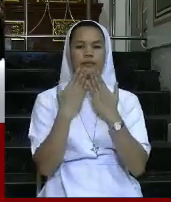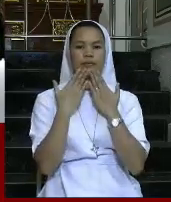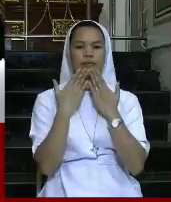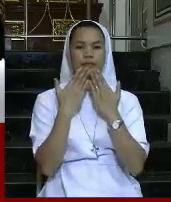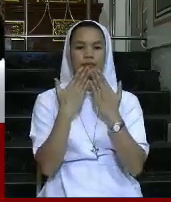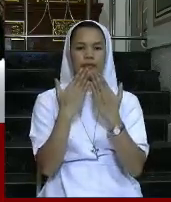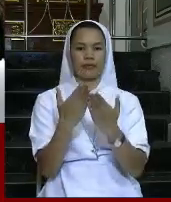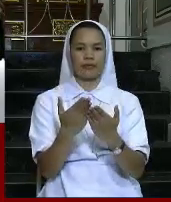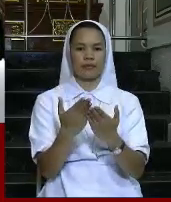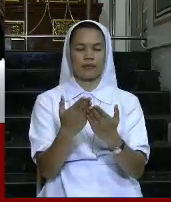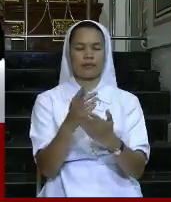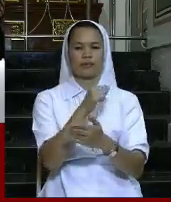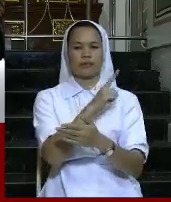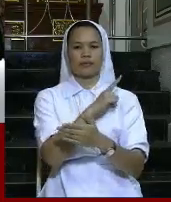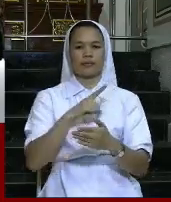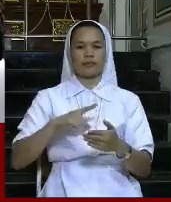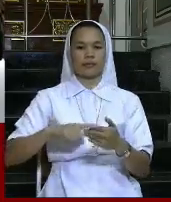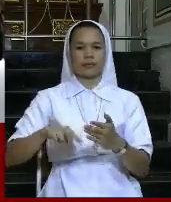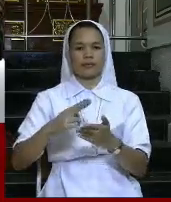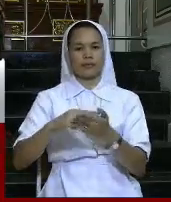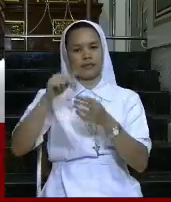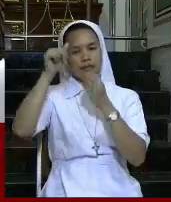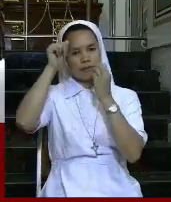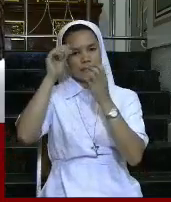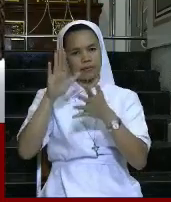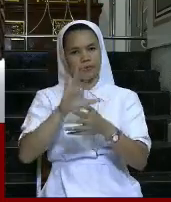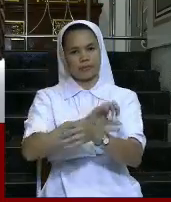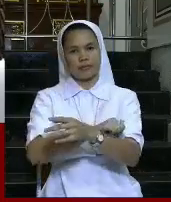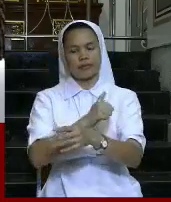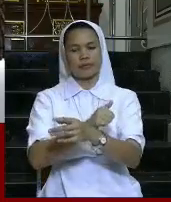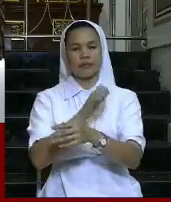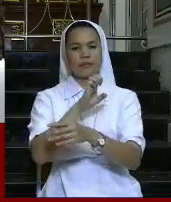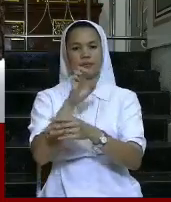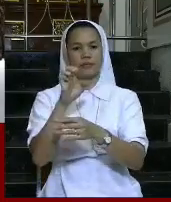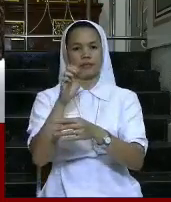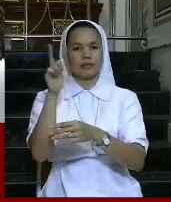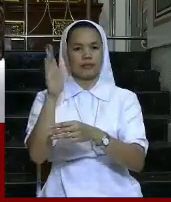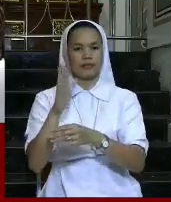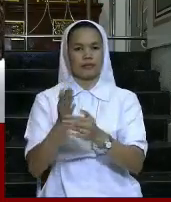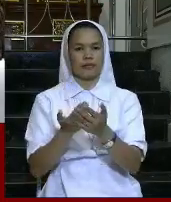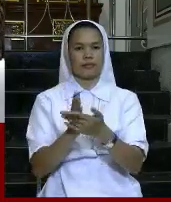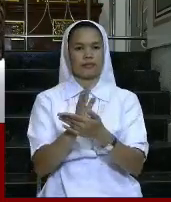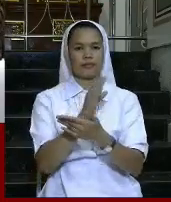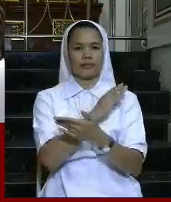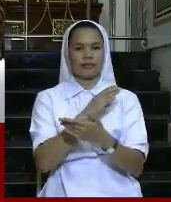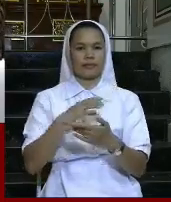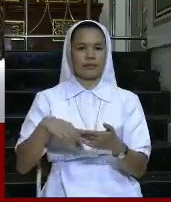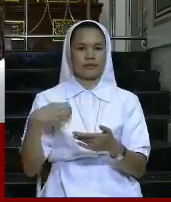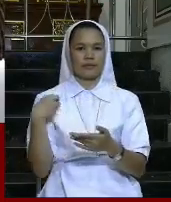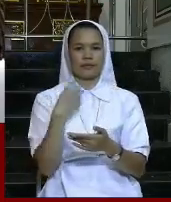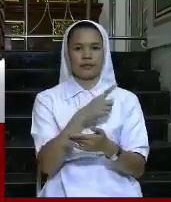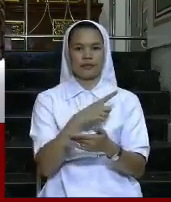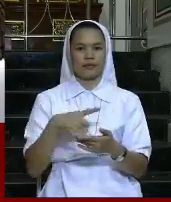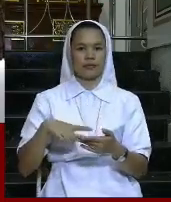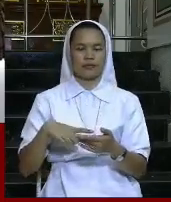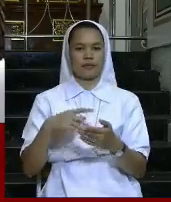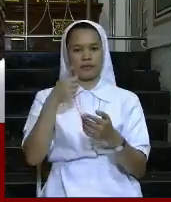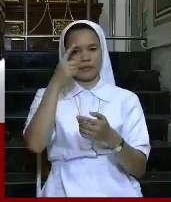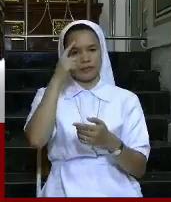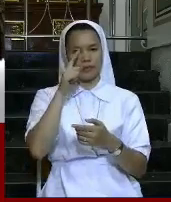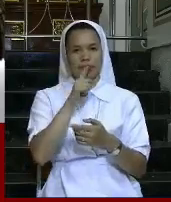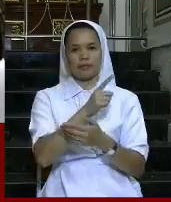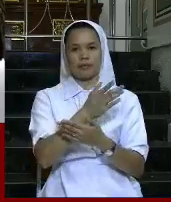thanks, Lord, Holy Father, Almighty and Eternal God, through Christ our Lord. For